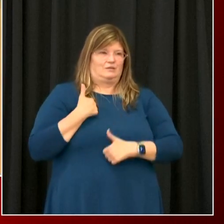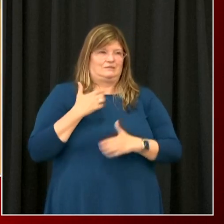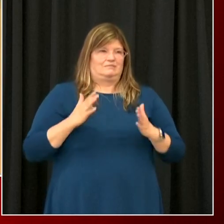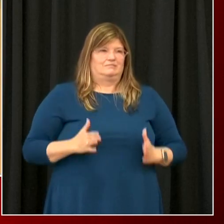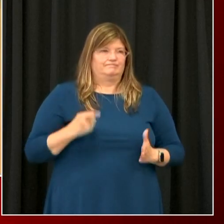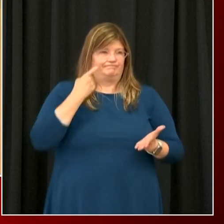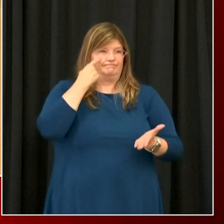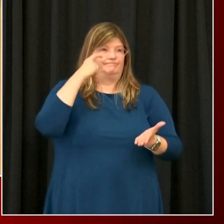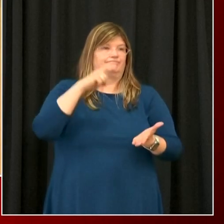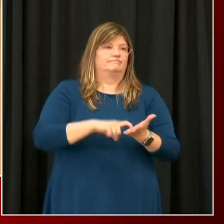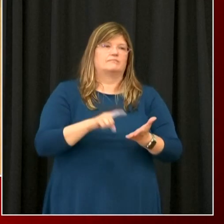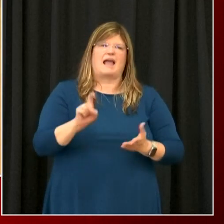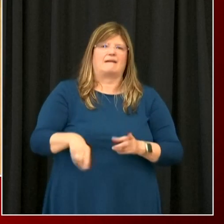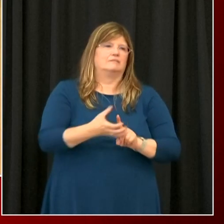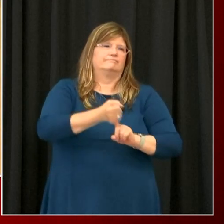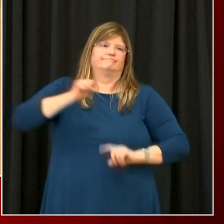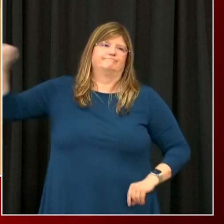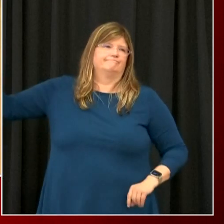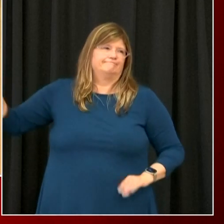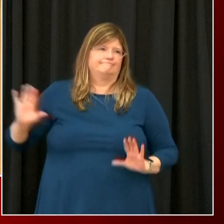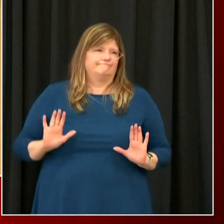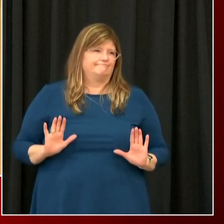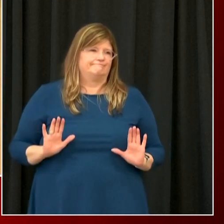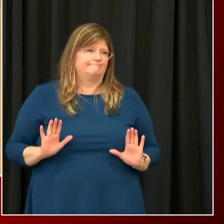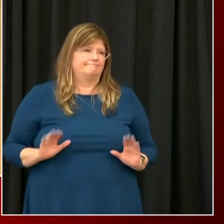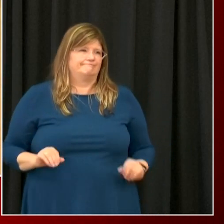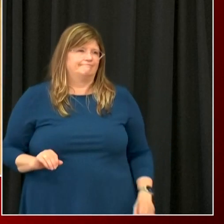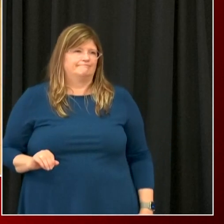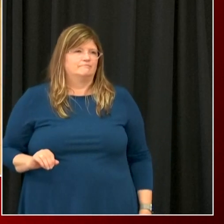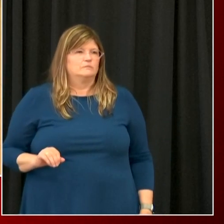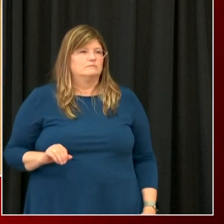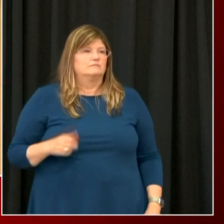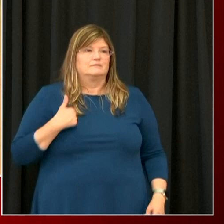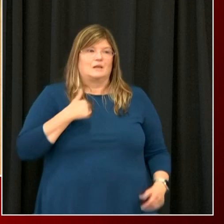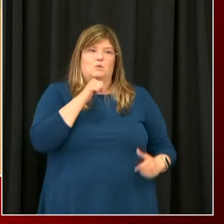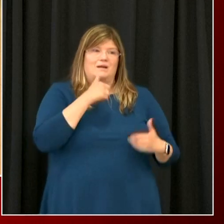Yes, ma'am. I don't have a lot to add to that. Chris can talk about the